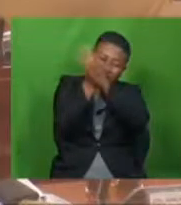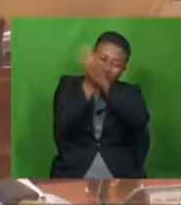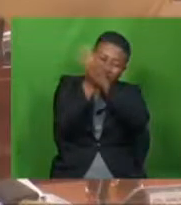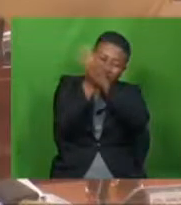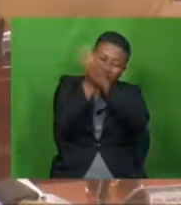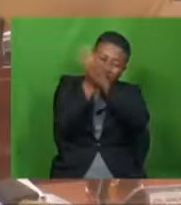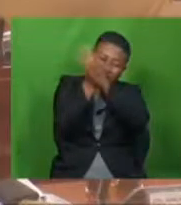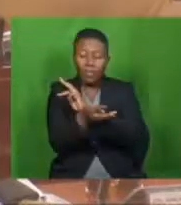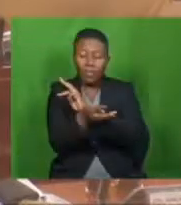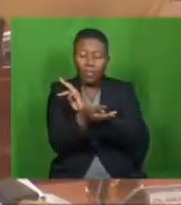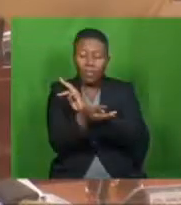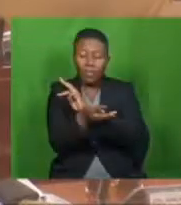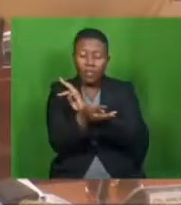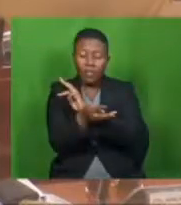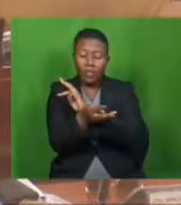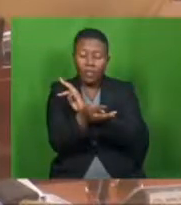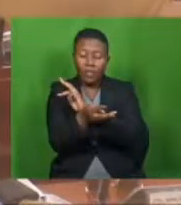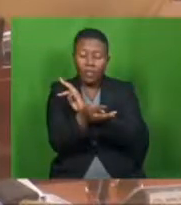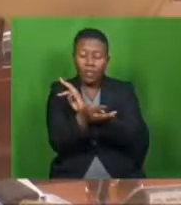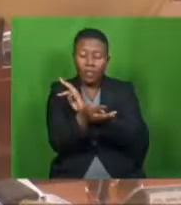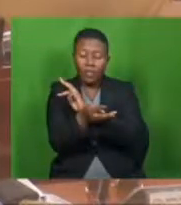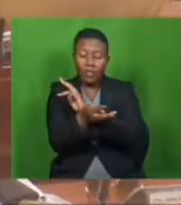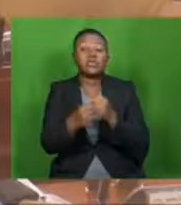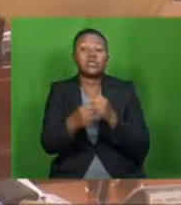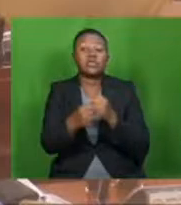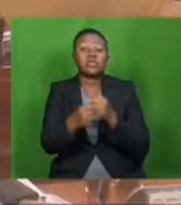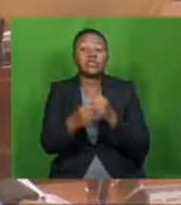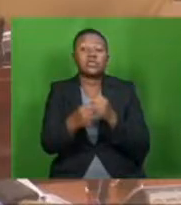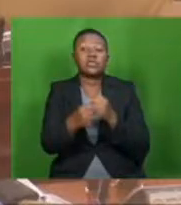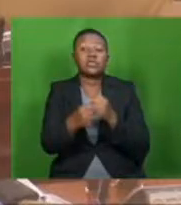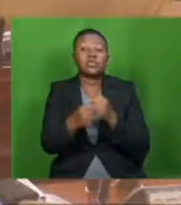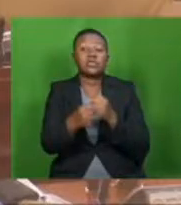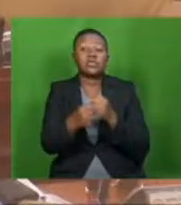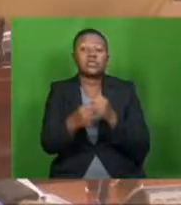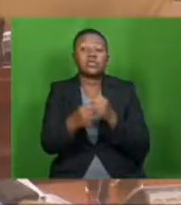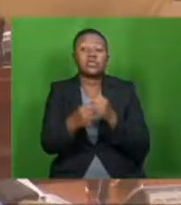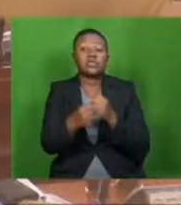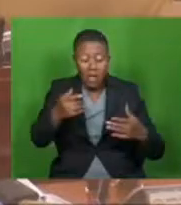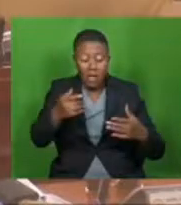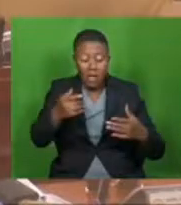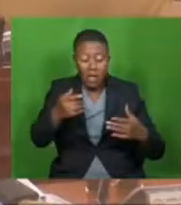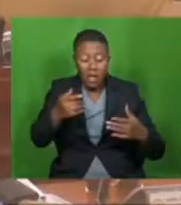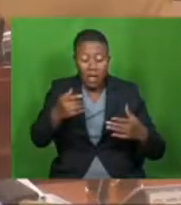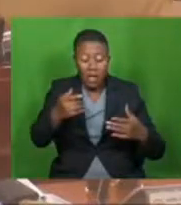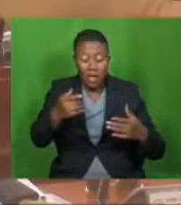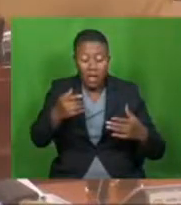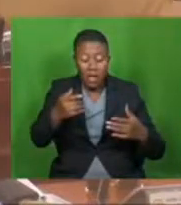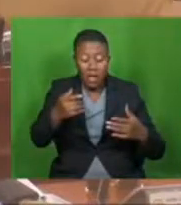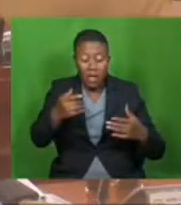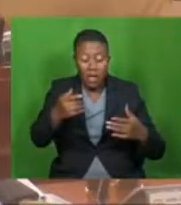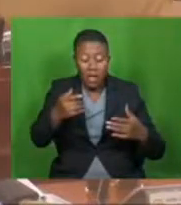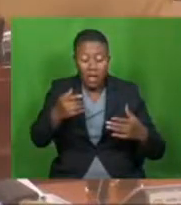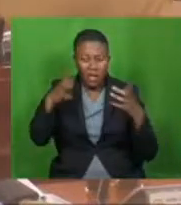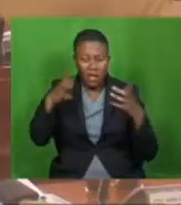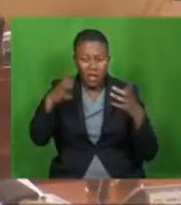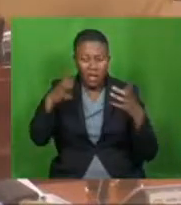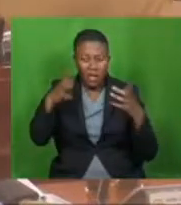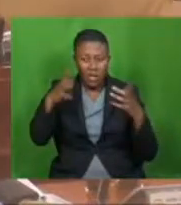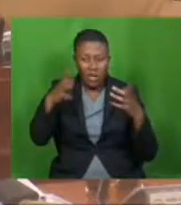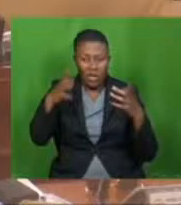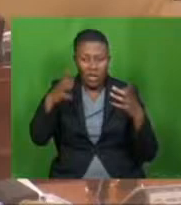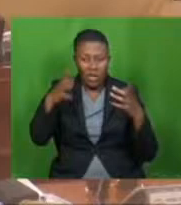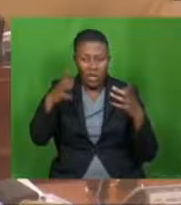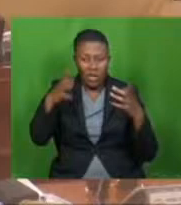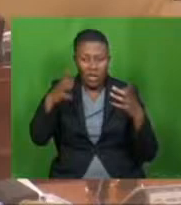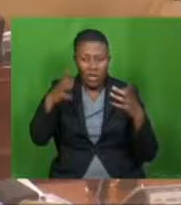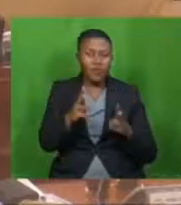next year we may experience some drought. And if we do so, there should be a way of protecting the seedlings that we are seeking to plant today so that they are